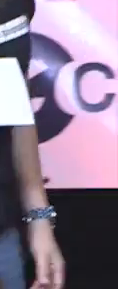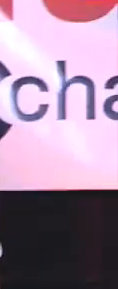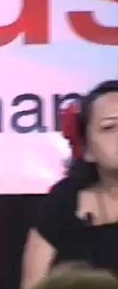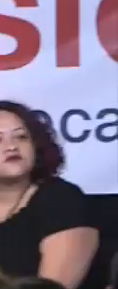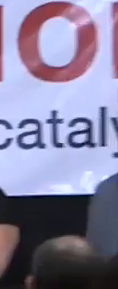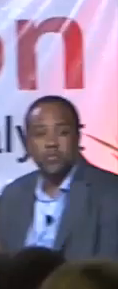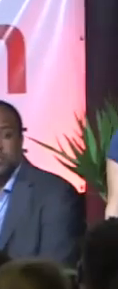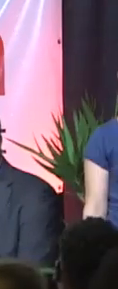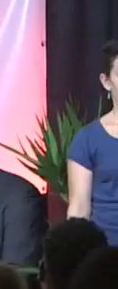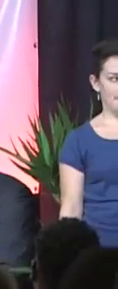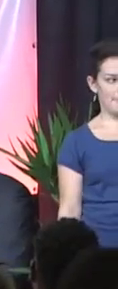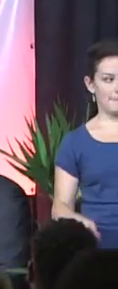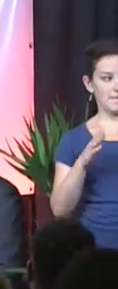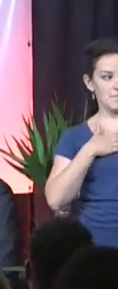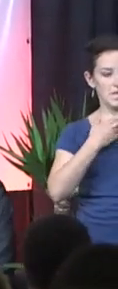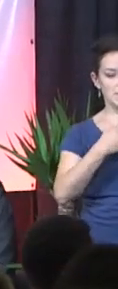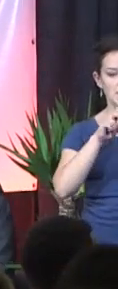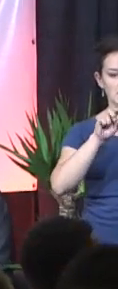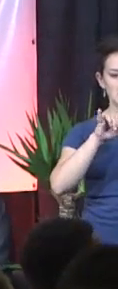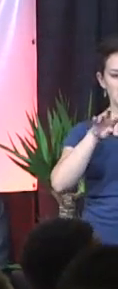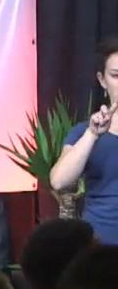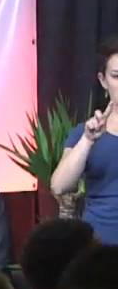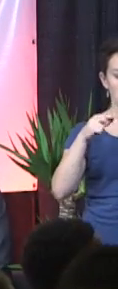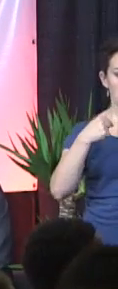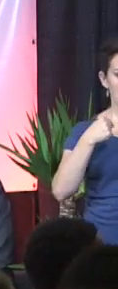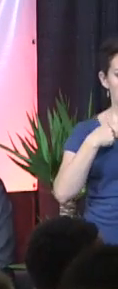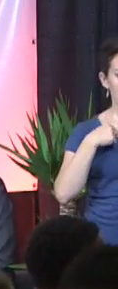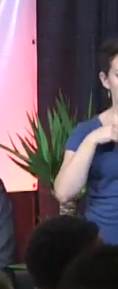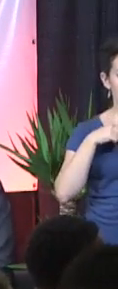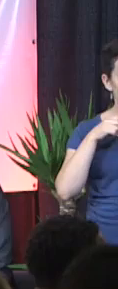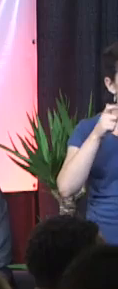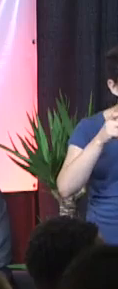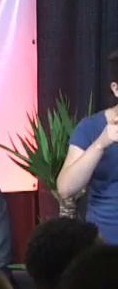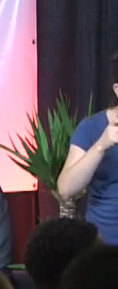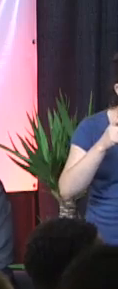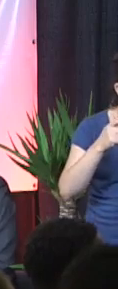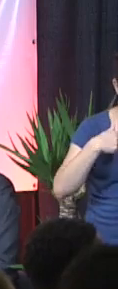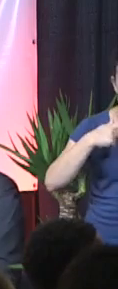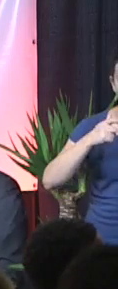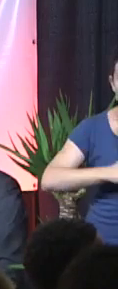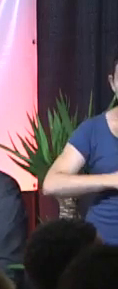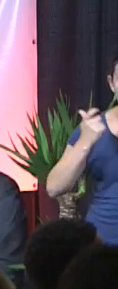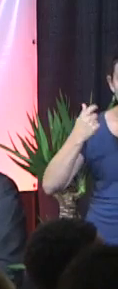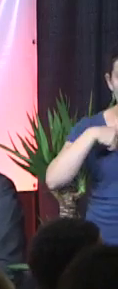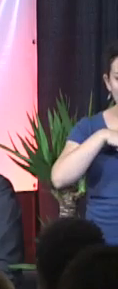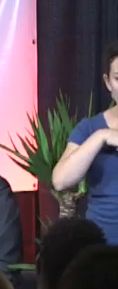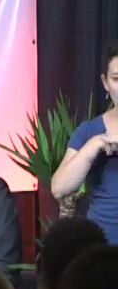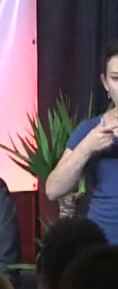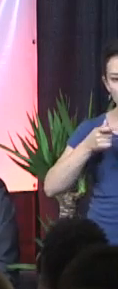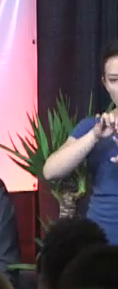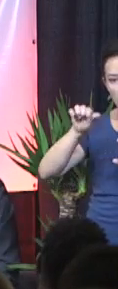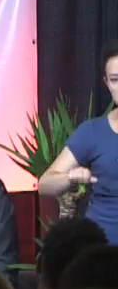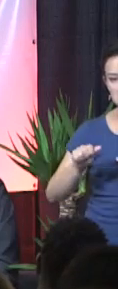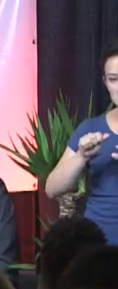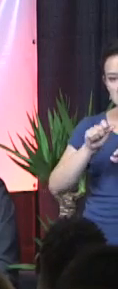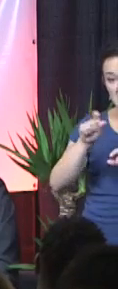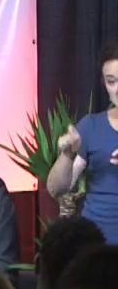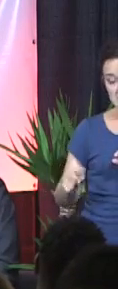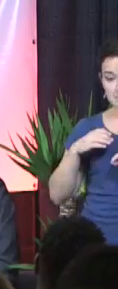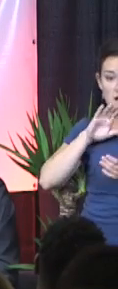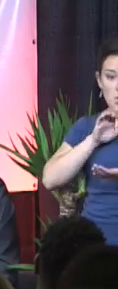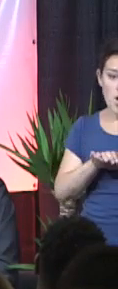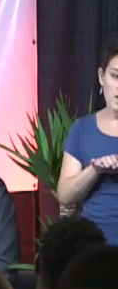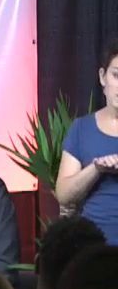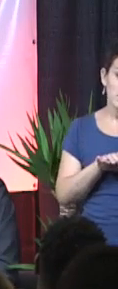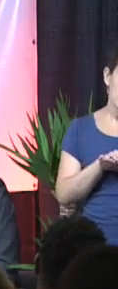we're there. Hi, my name is David Cole. I'm with Automatic. I flew down here from Austin, Texas, where my wife is a teacher at a